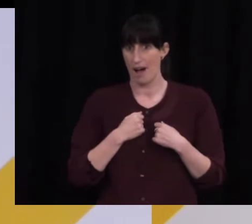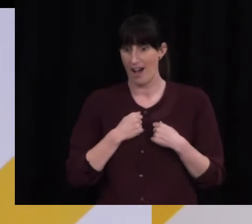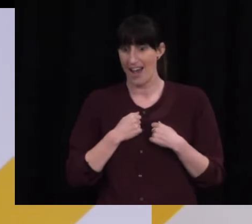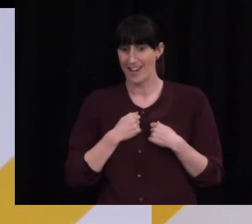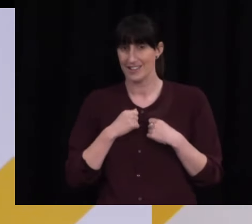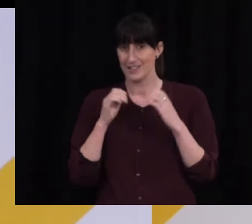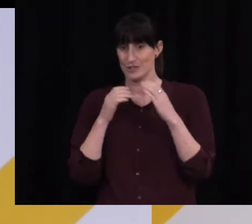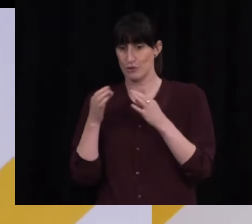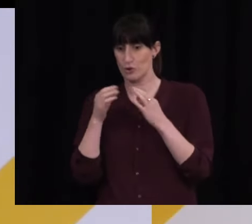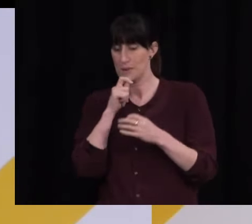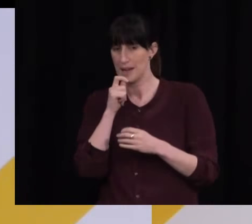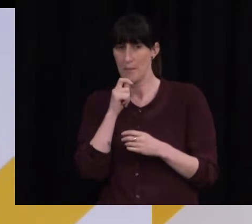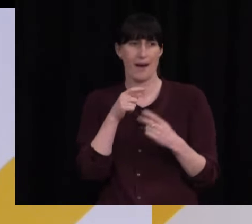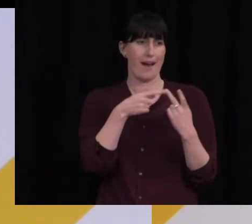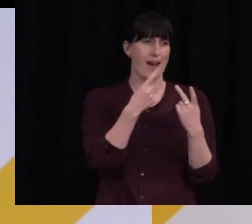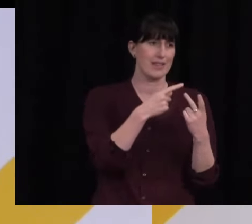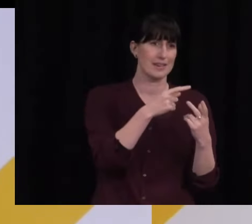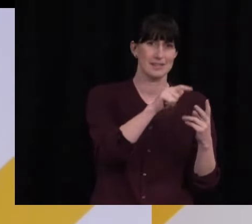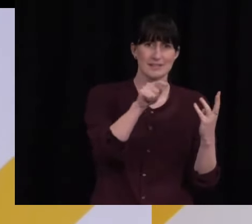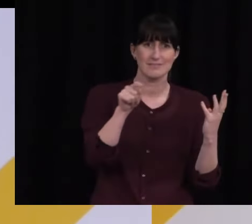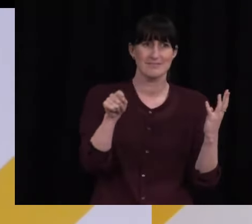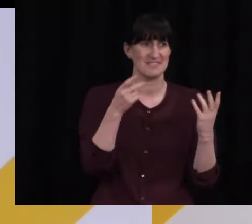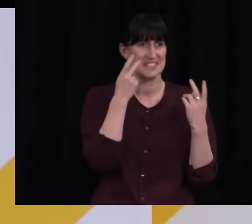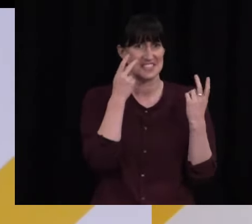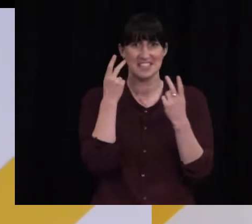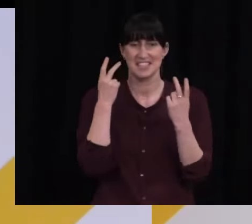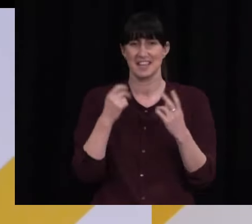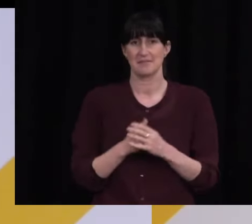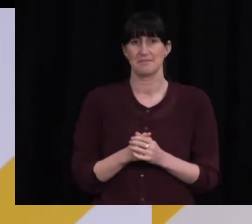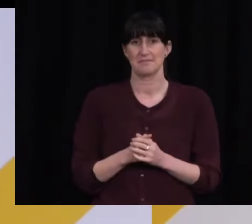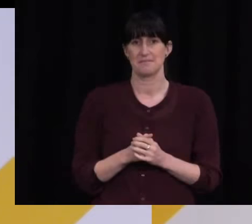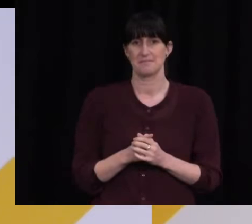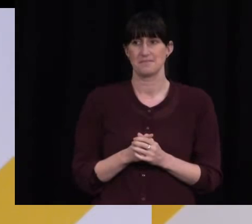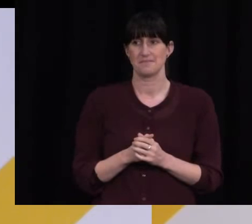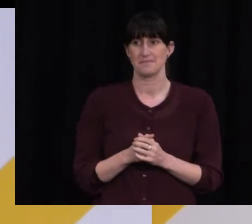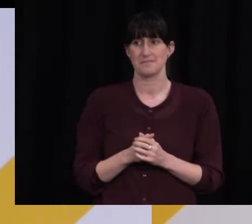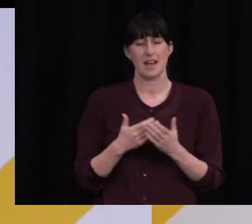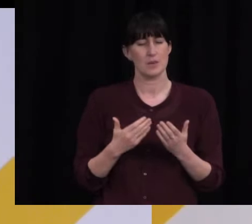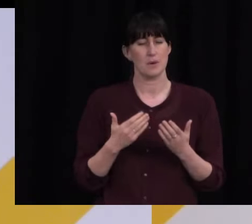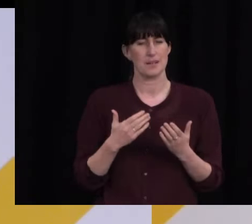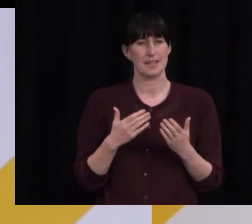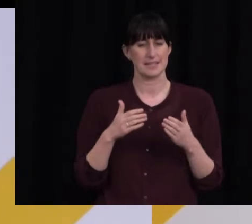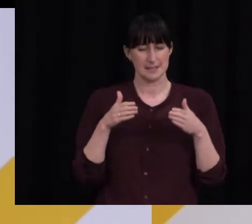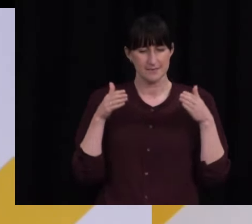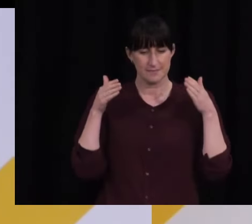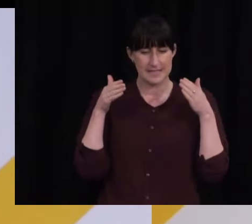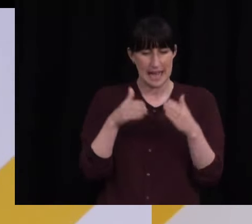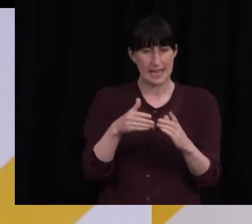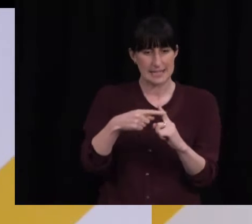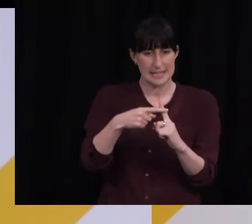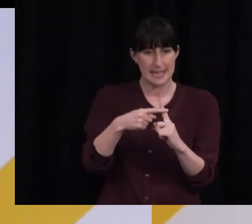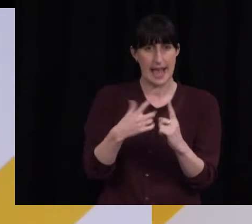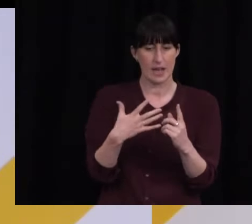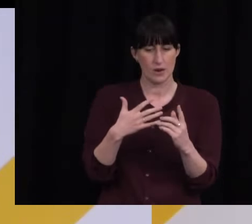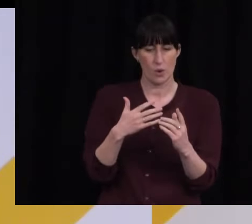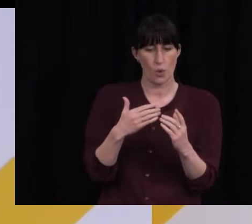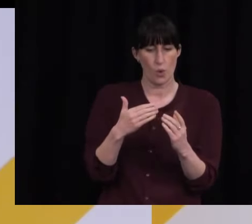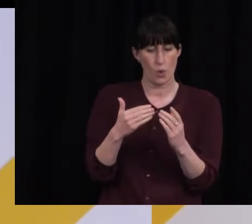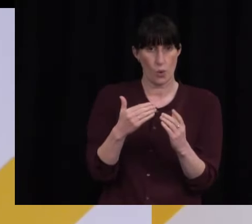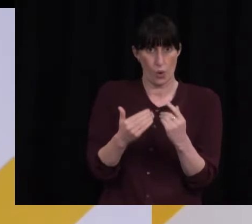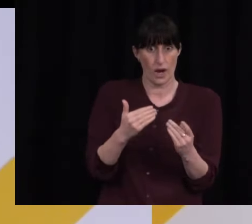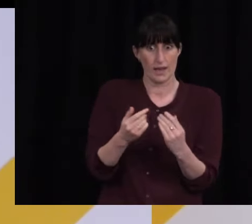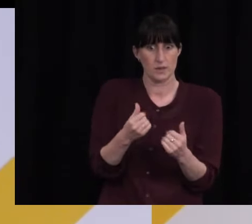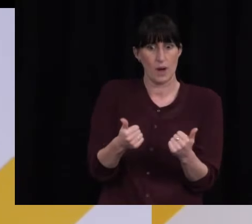it. In my mind, it is often quite targeted and organised, and is not representative of the vast majority